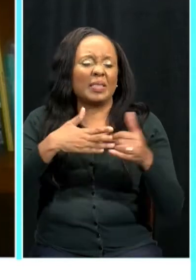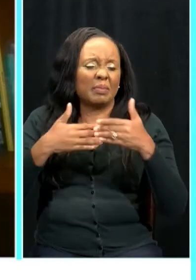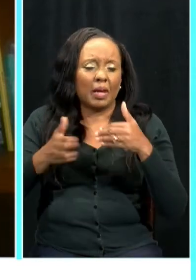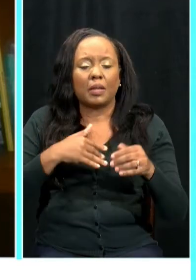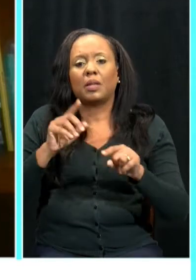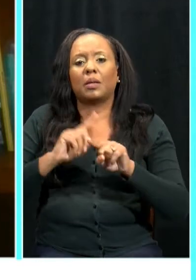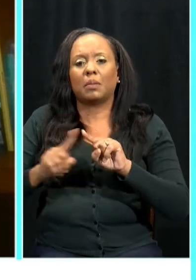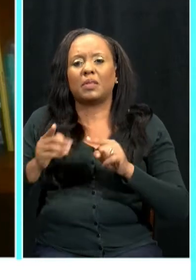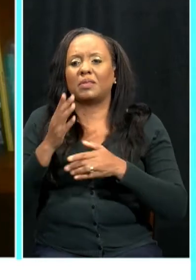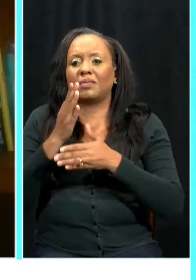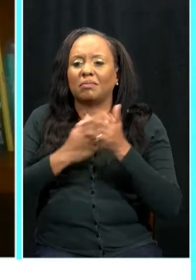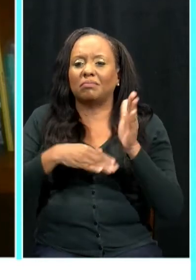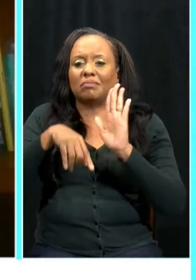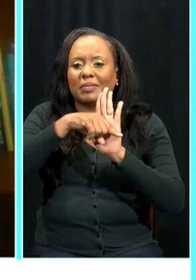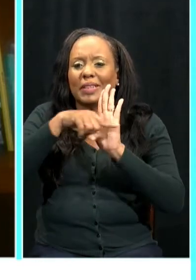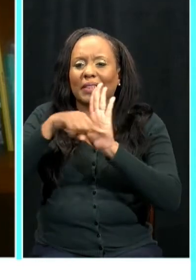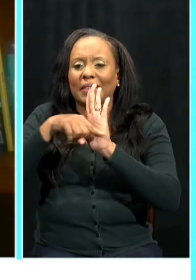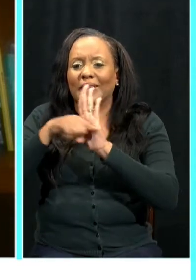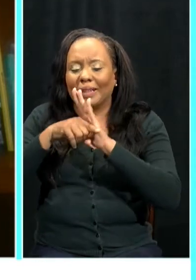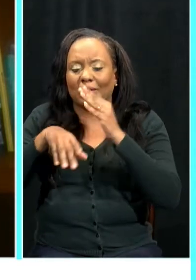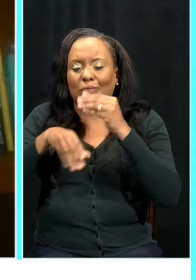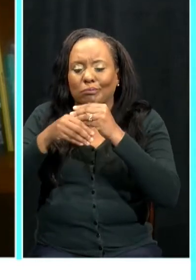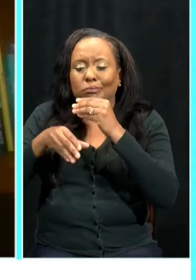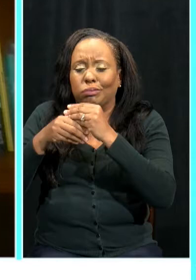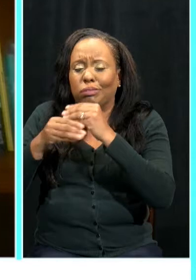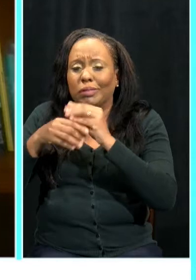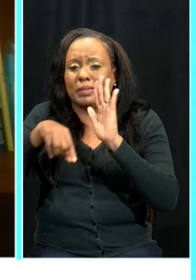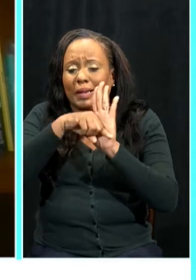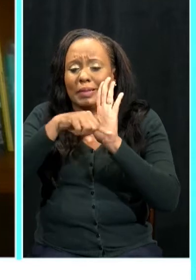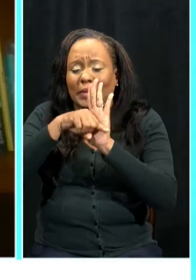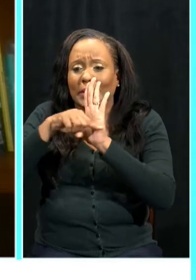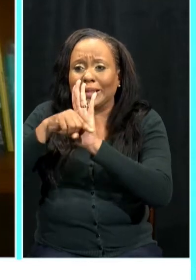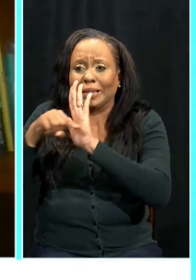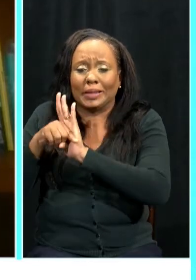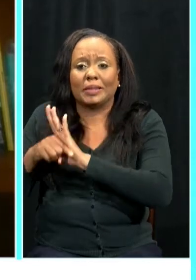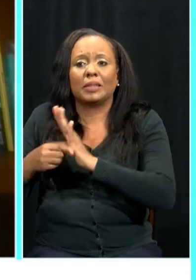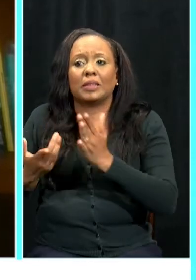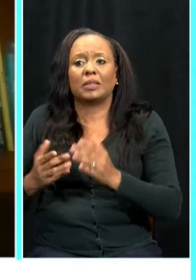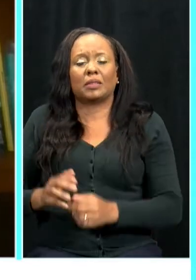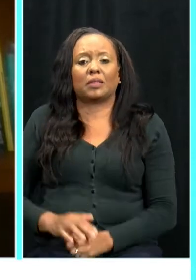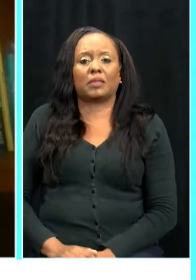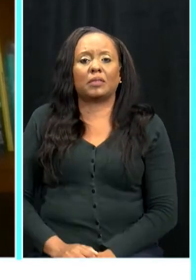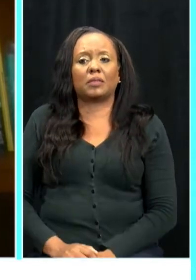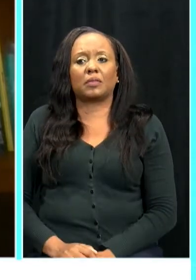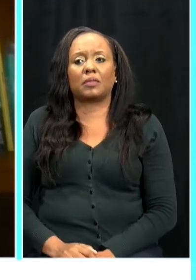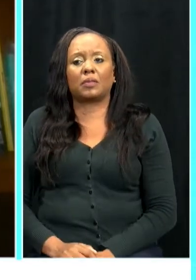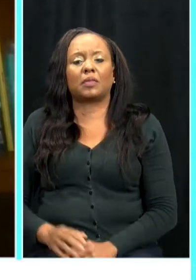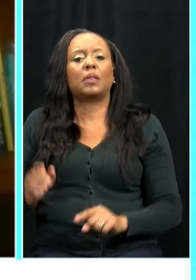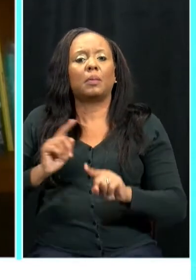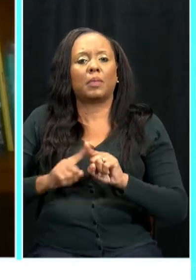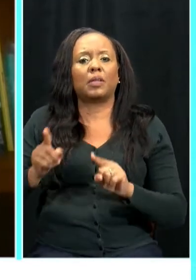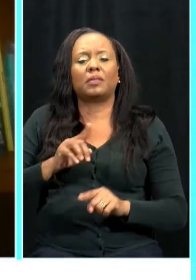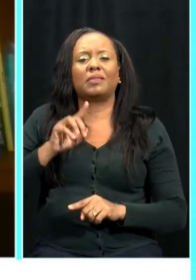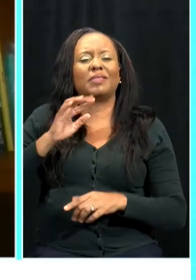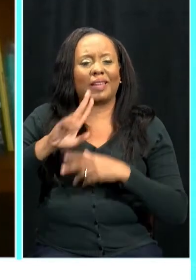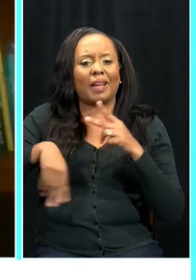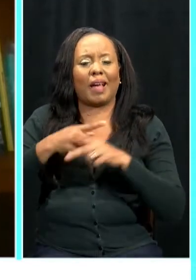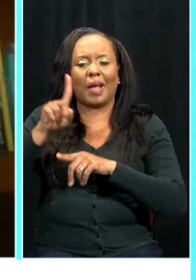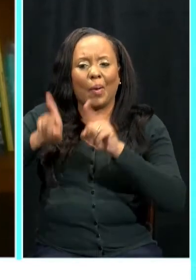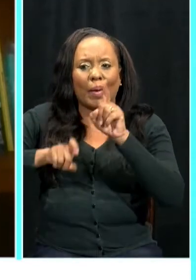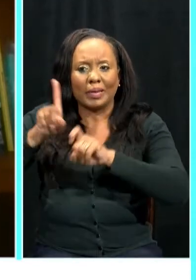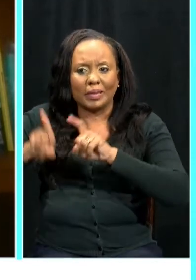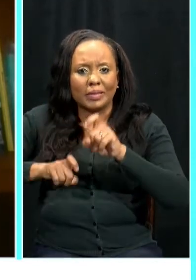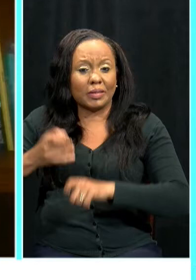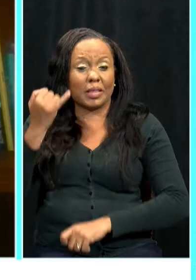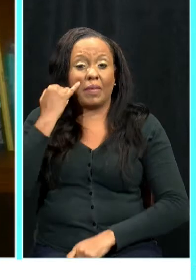those little negatives add up. They add So up. They add up. in terms of the mood, I think these are the kind of questions that, if you want